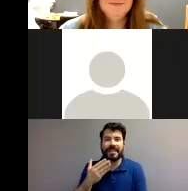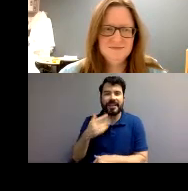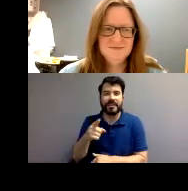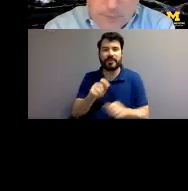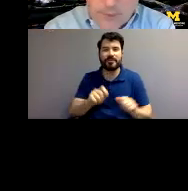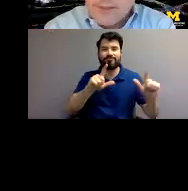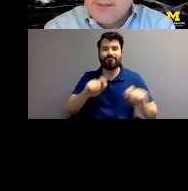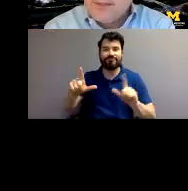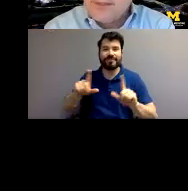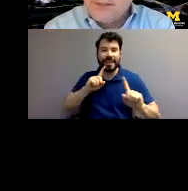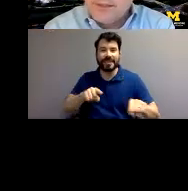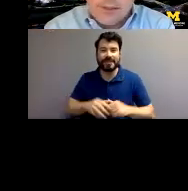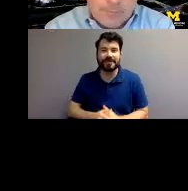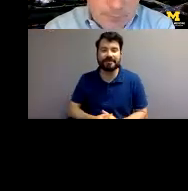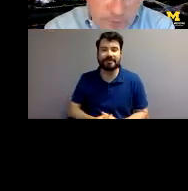question. Let me